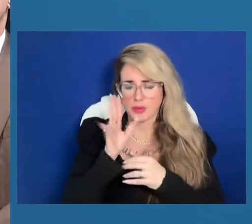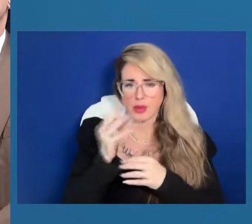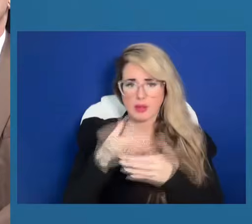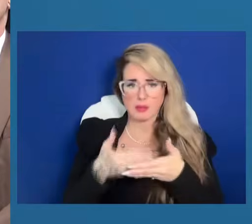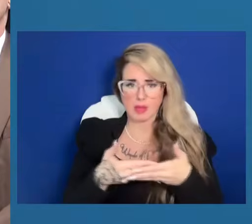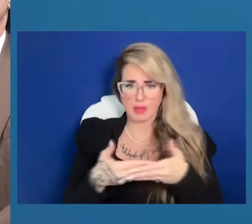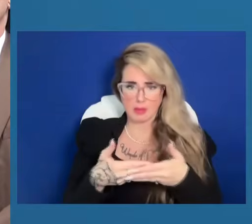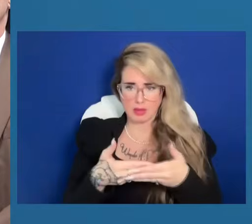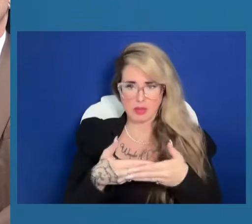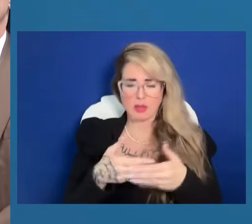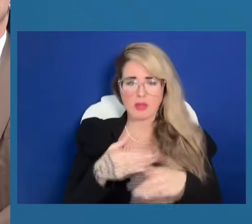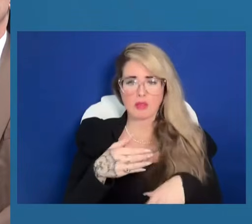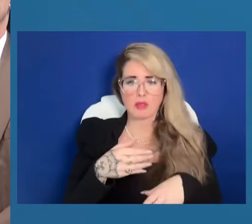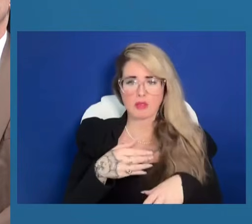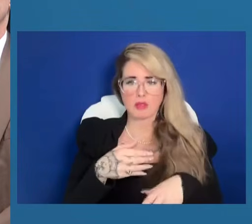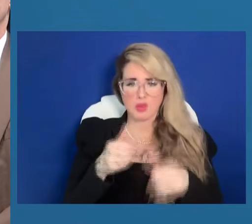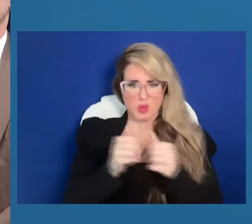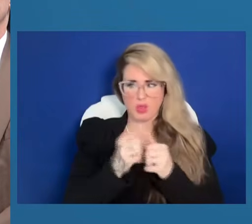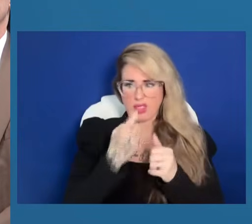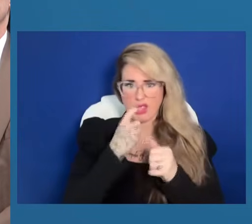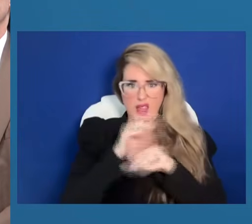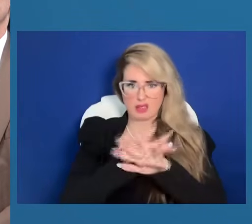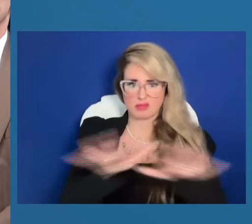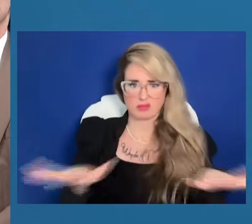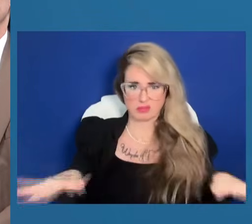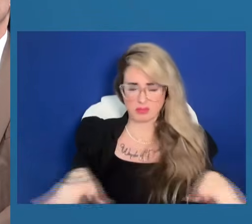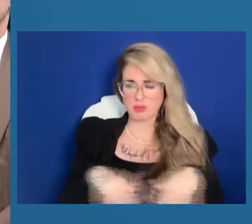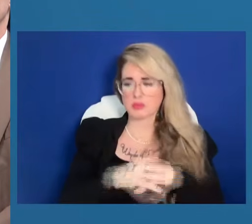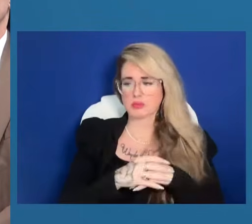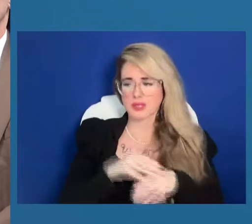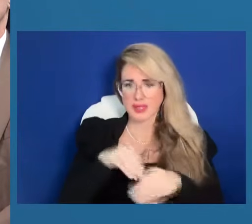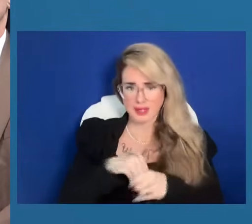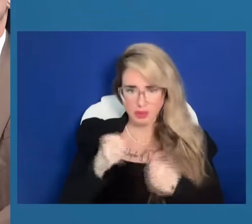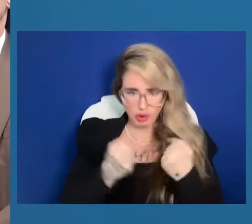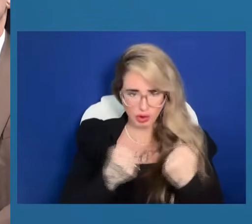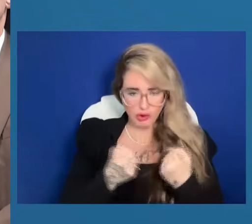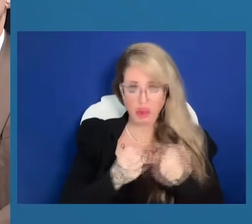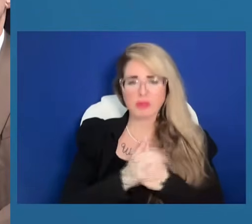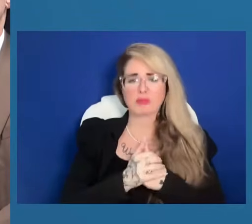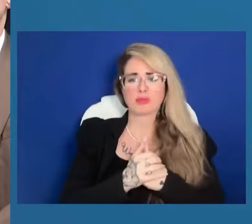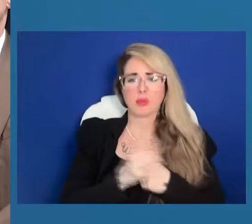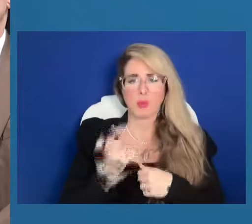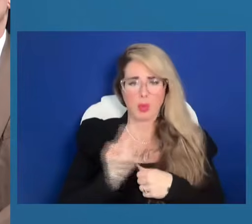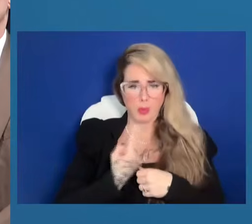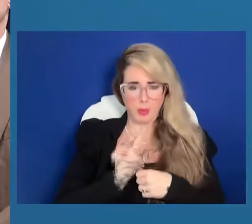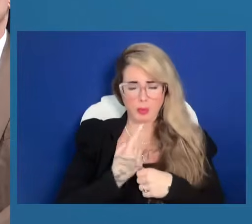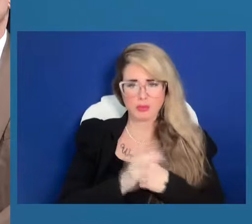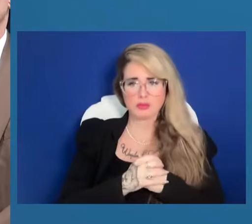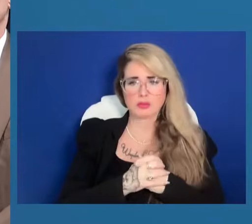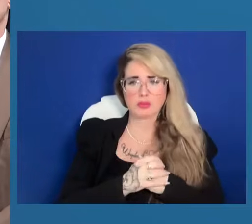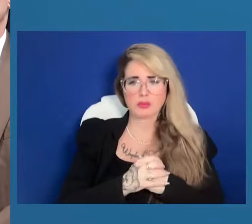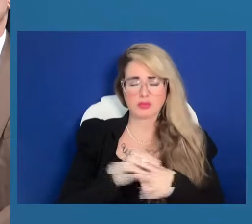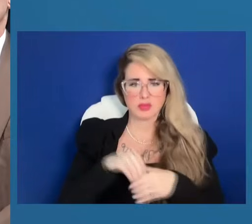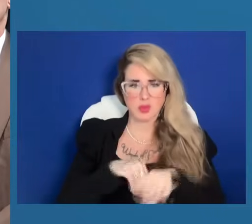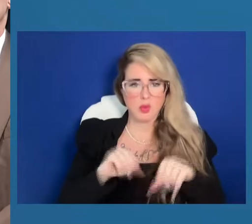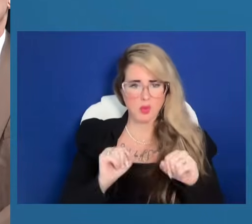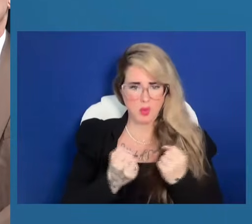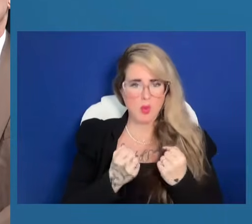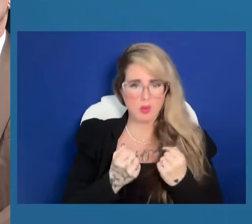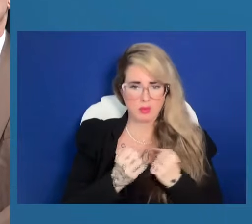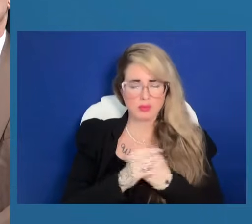baby surrounded in glass inside the vehicle, left them alone in the cold, bitter